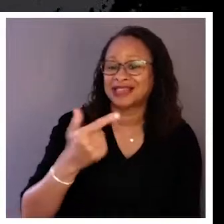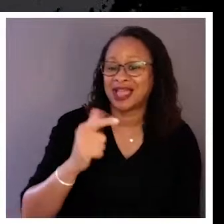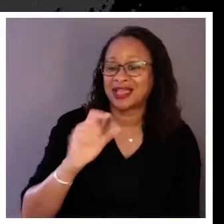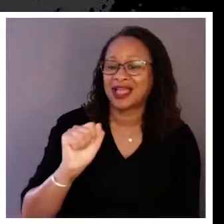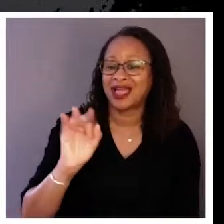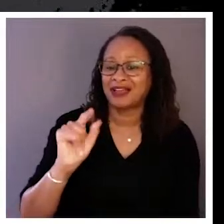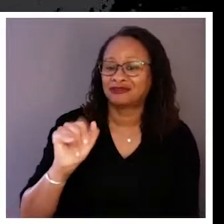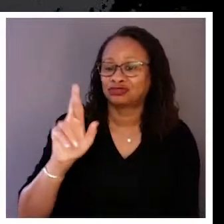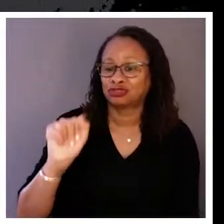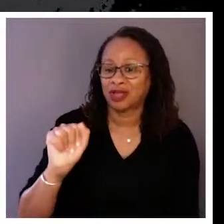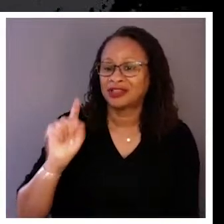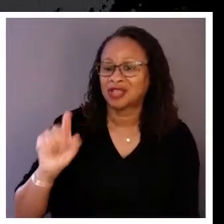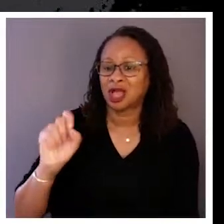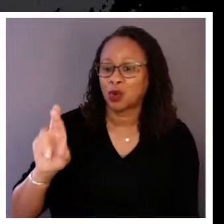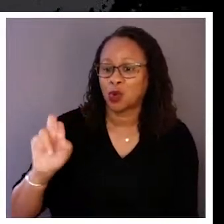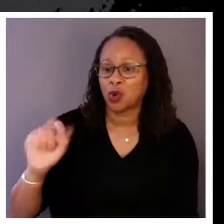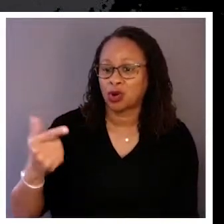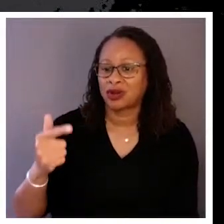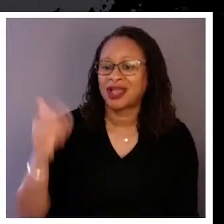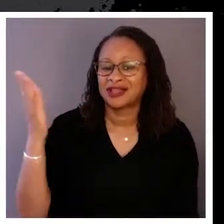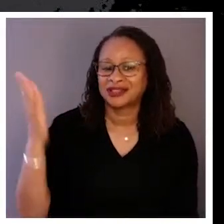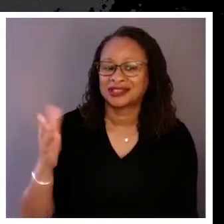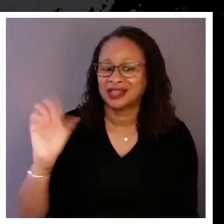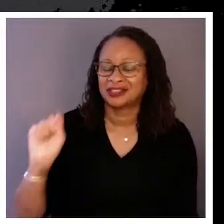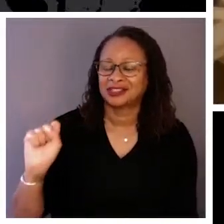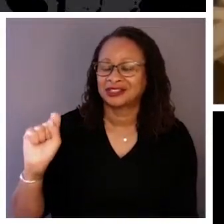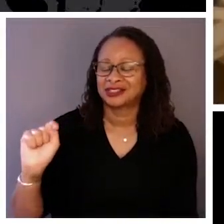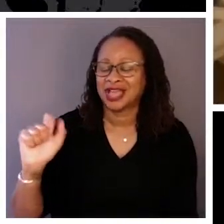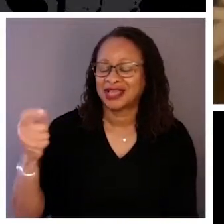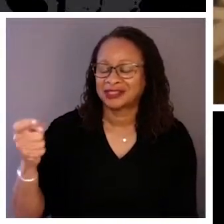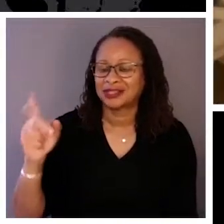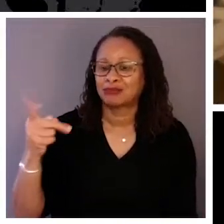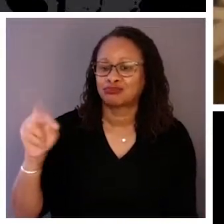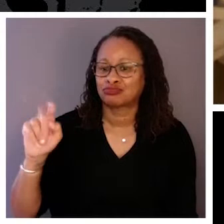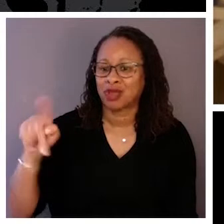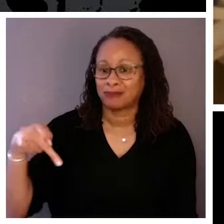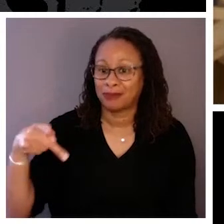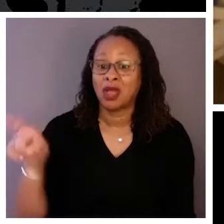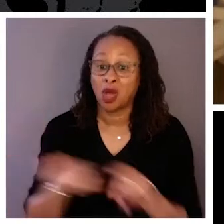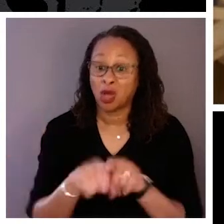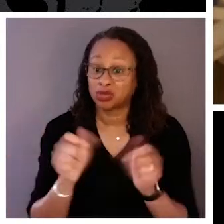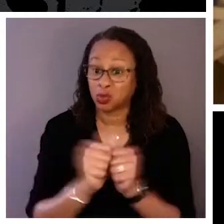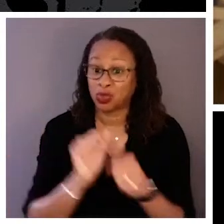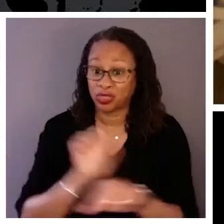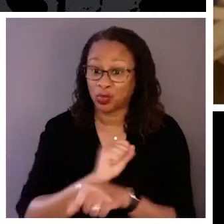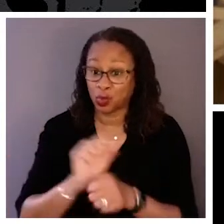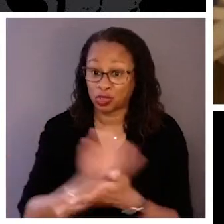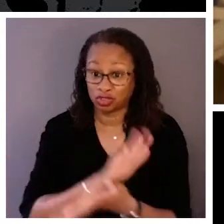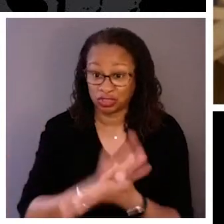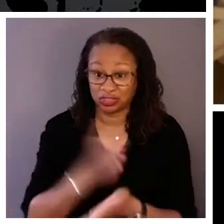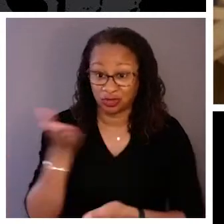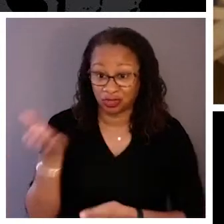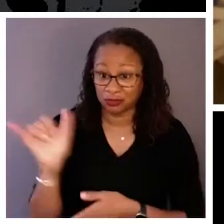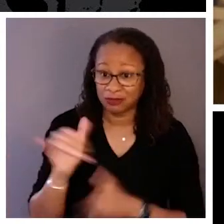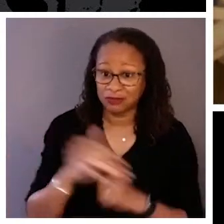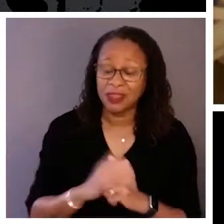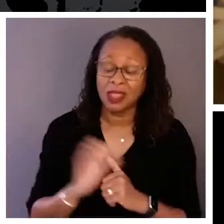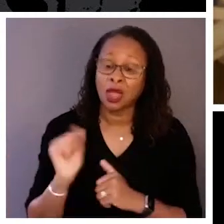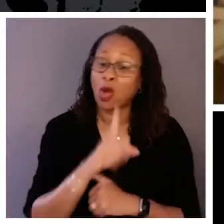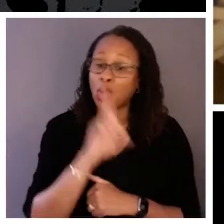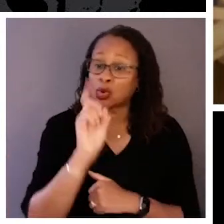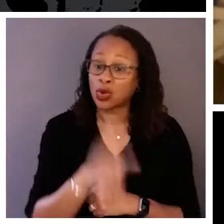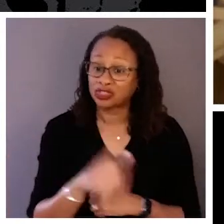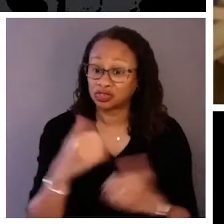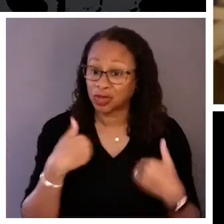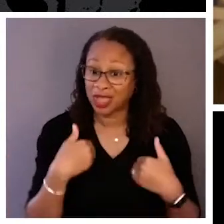SAG-AFTRA.org/taxprep, along with all of the worksheets found in the presentation. As a reminder, all questions about individual tax returns should be directed to a professional